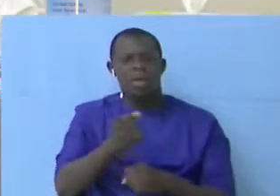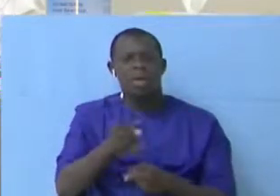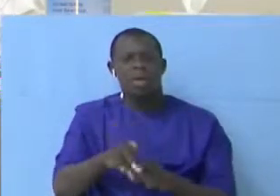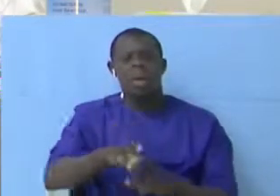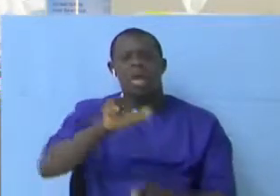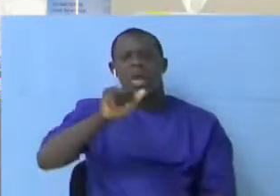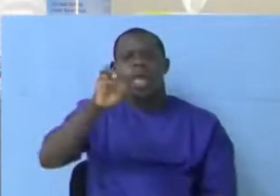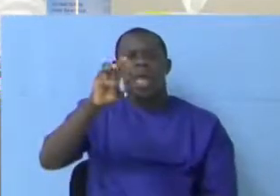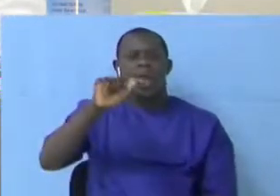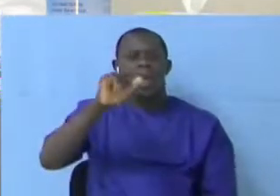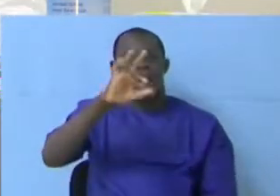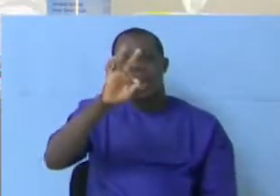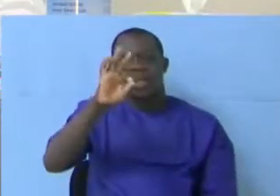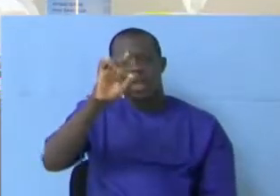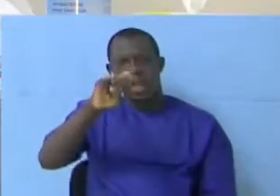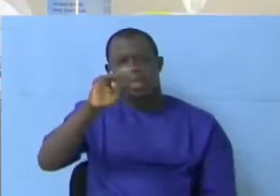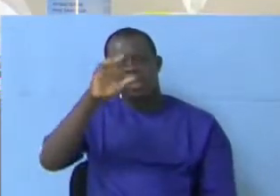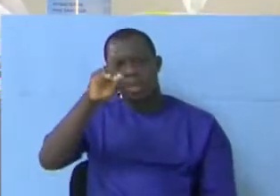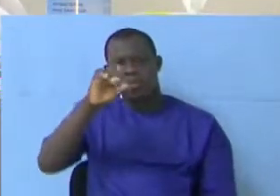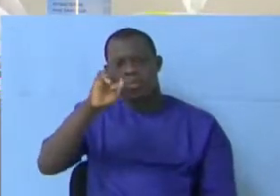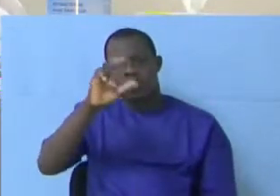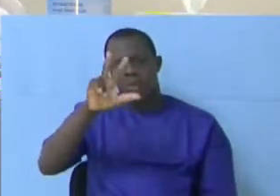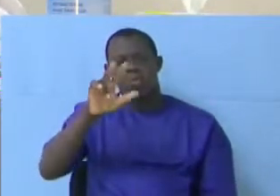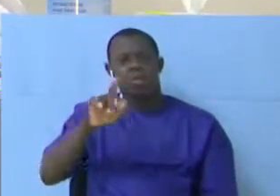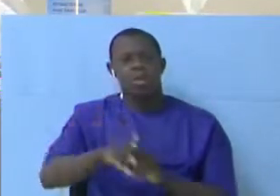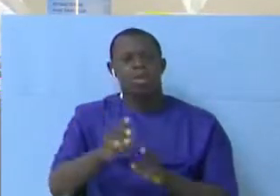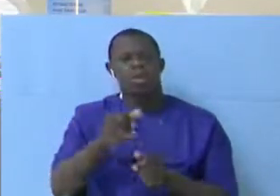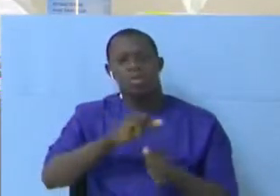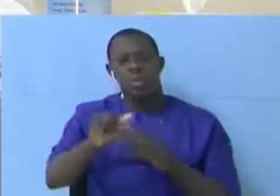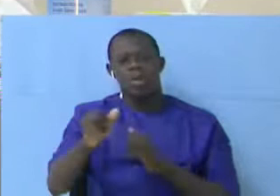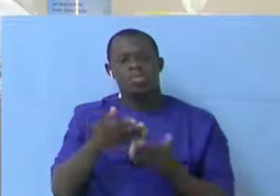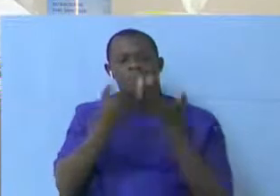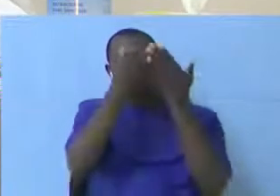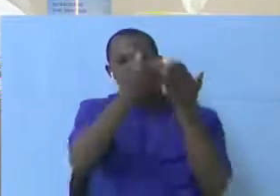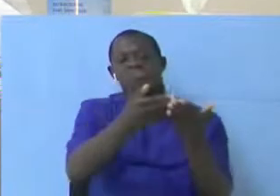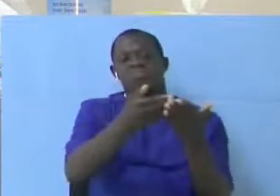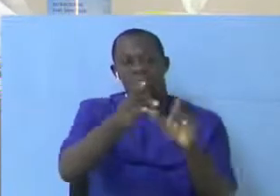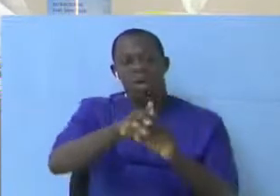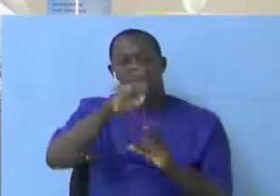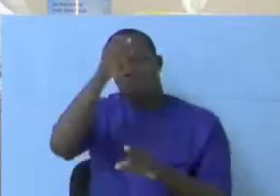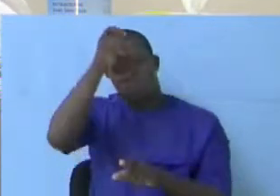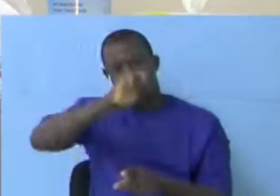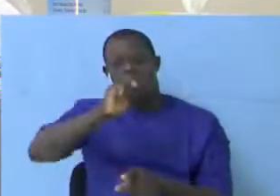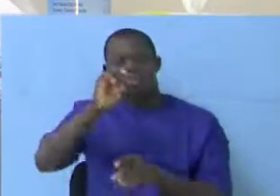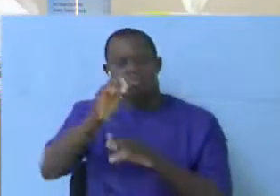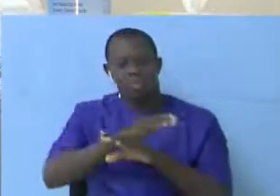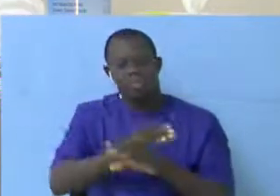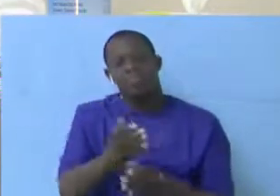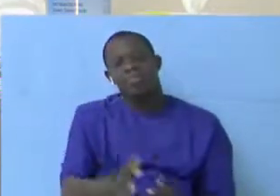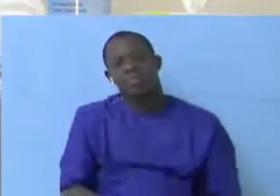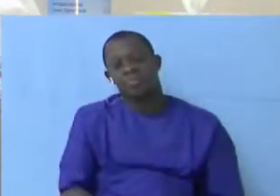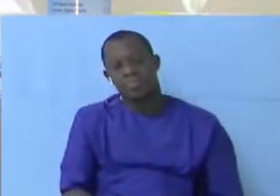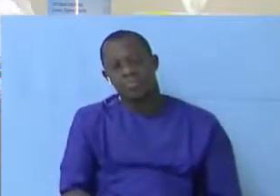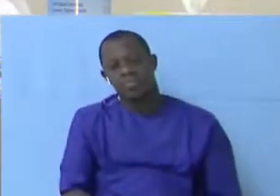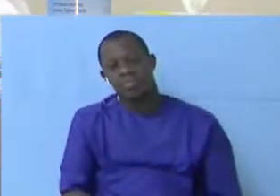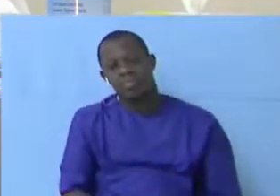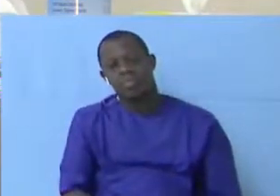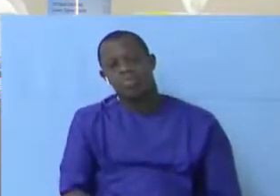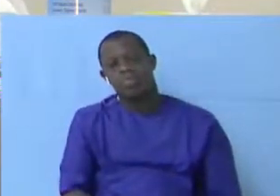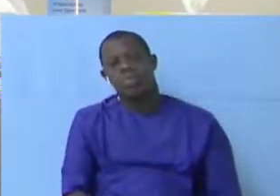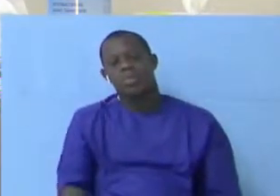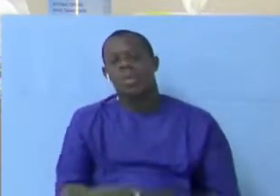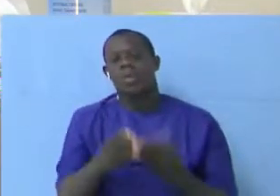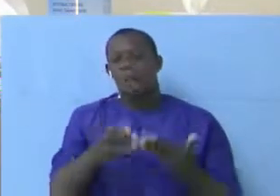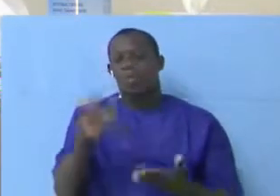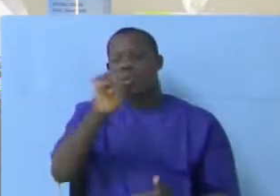conte what case ninte, Munda Hamen Quotige, in a Kumakamo di Koya case in Sound the police. So what we had